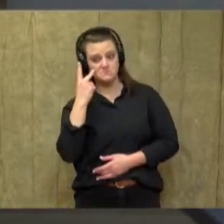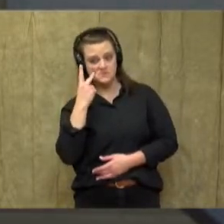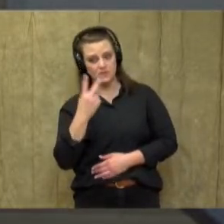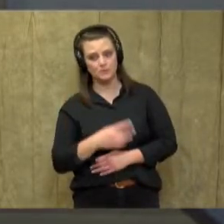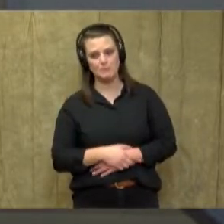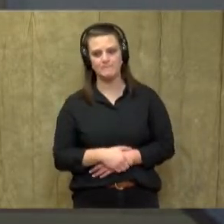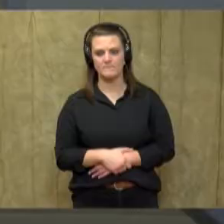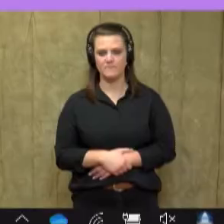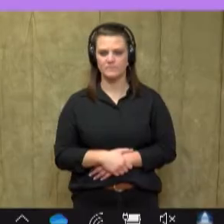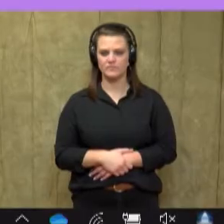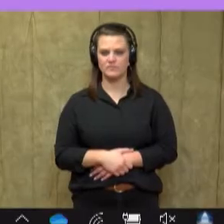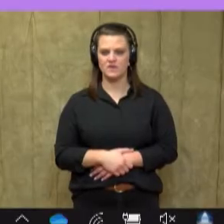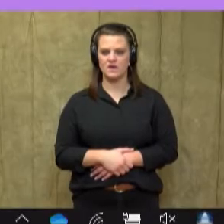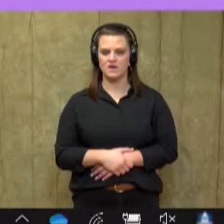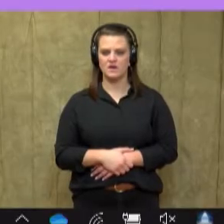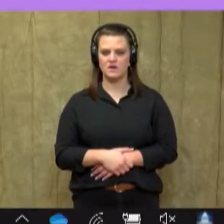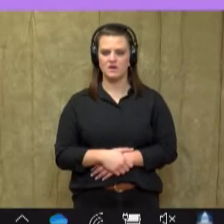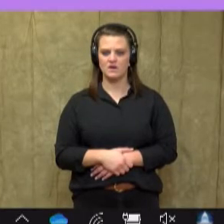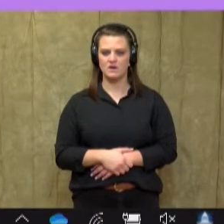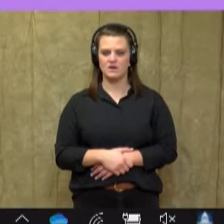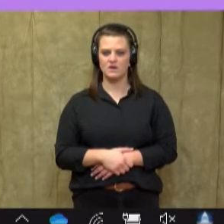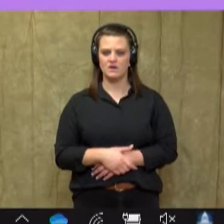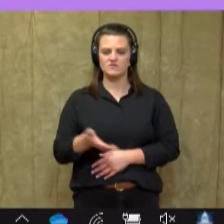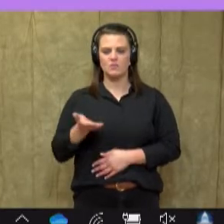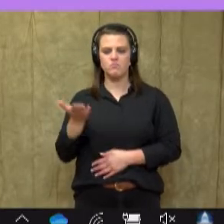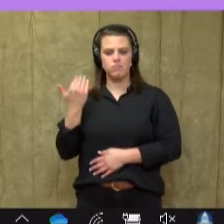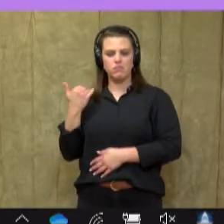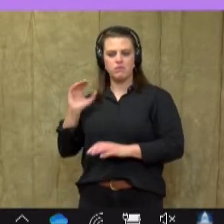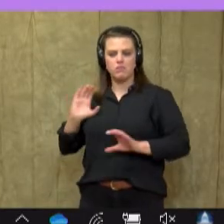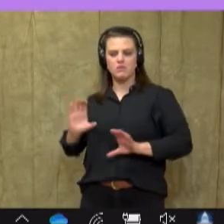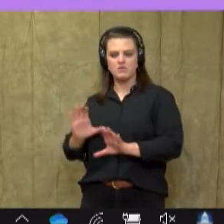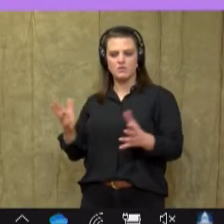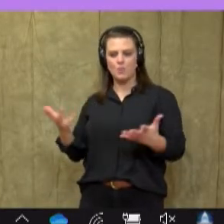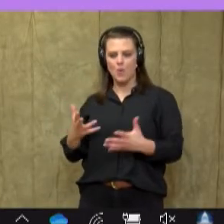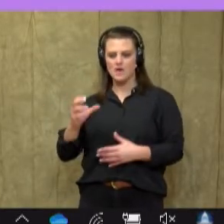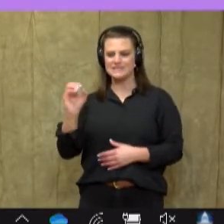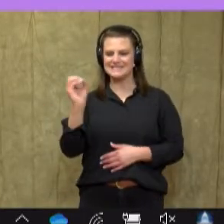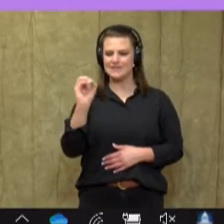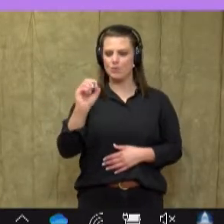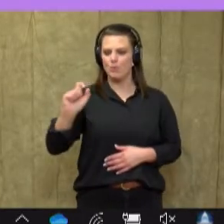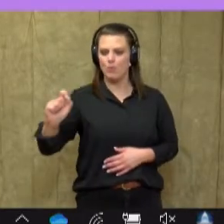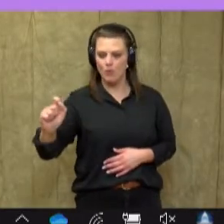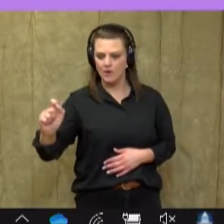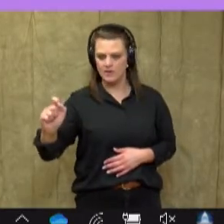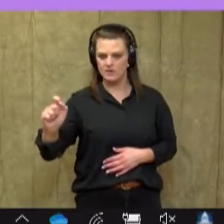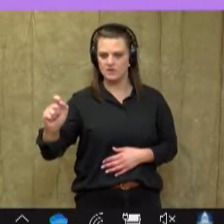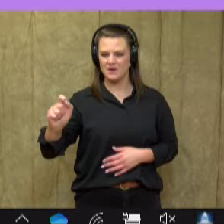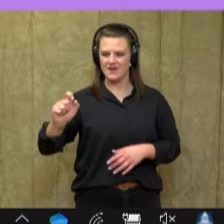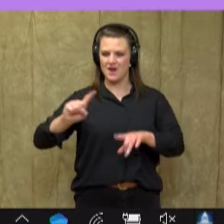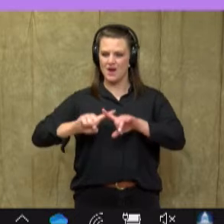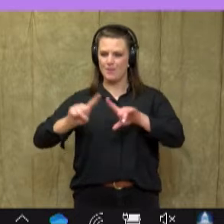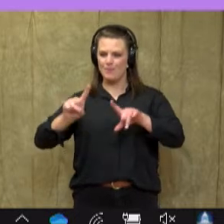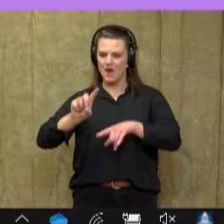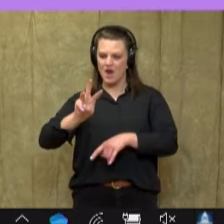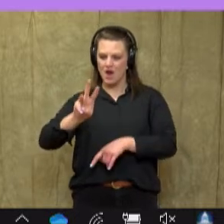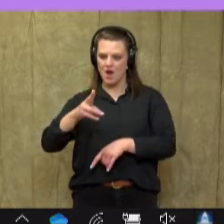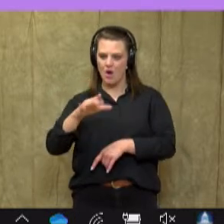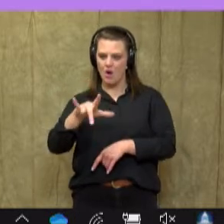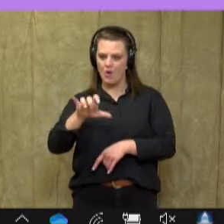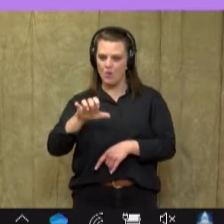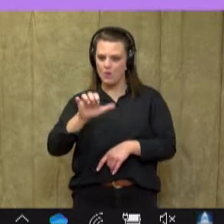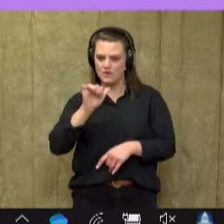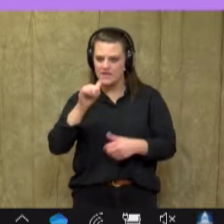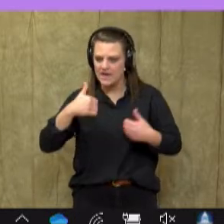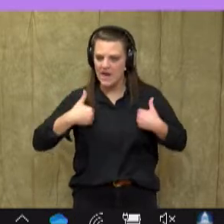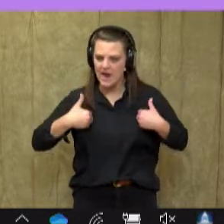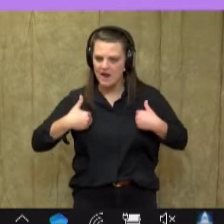Well, we've been writing a 0 in this first place before the dot, but we haven't had any whole numbers. Now